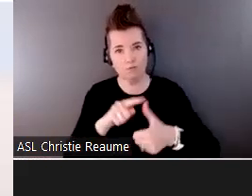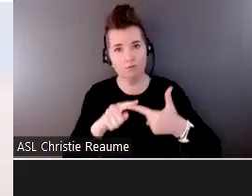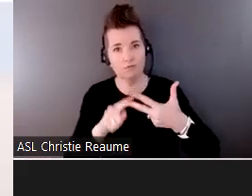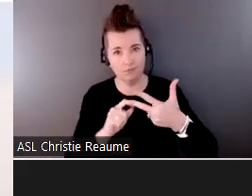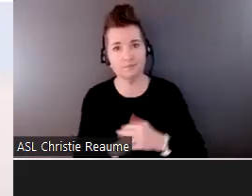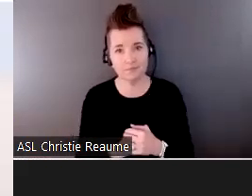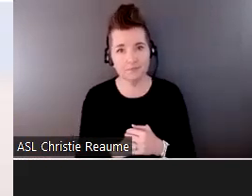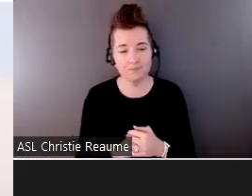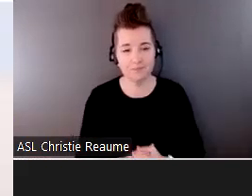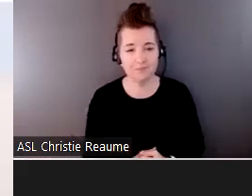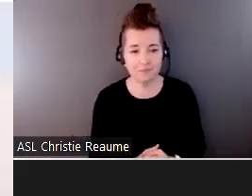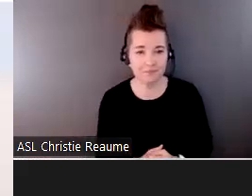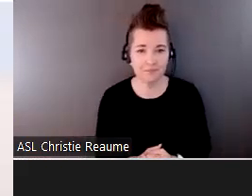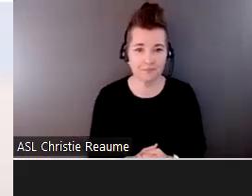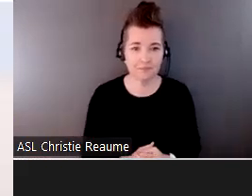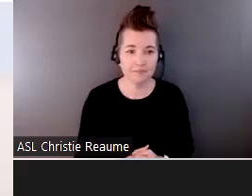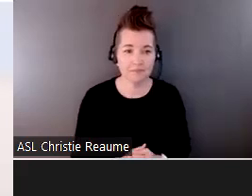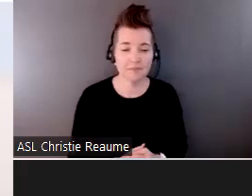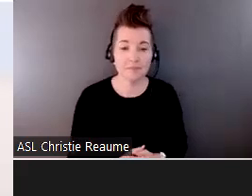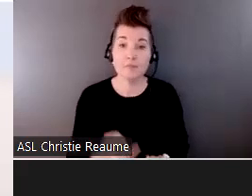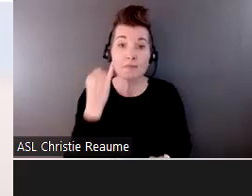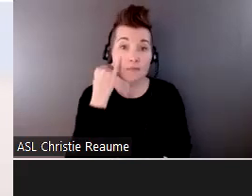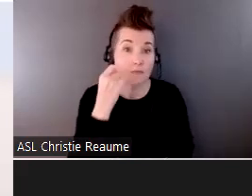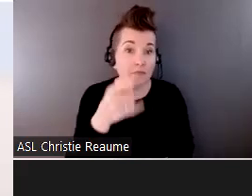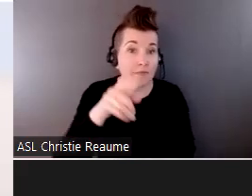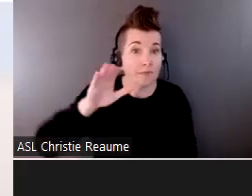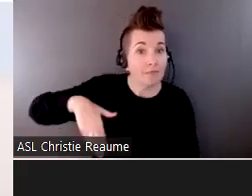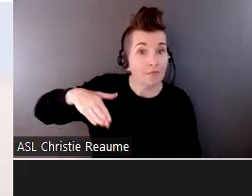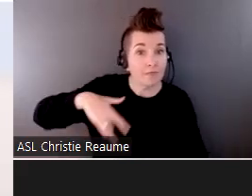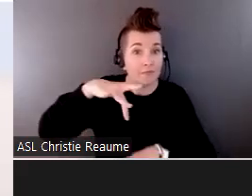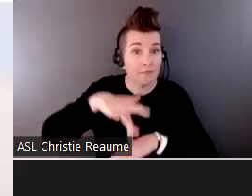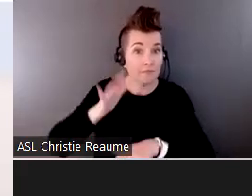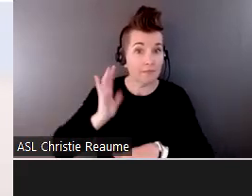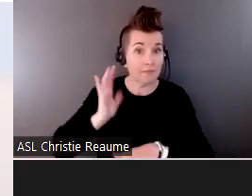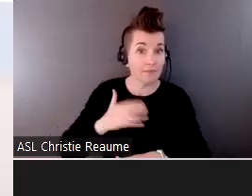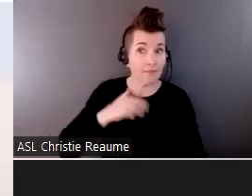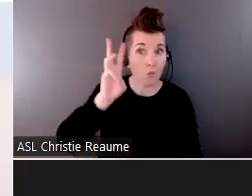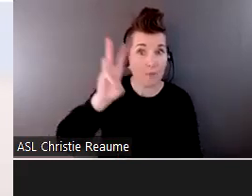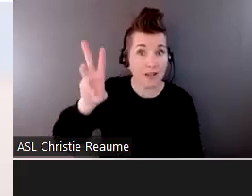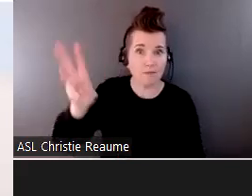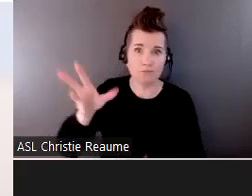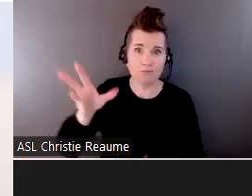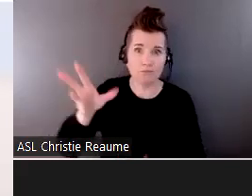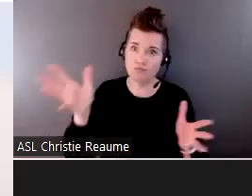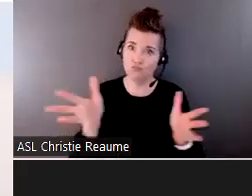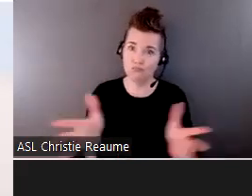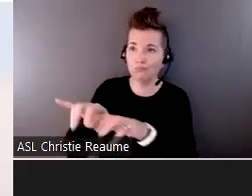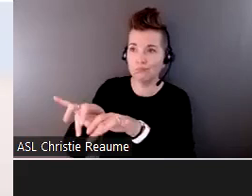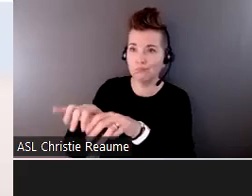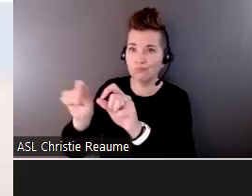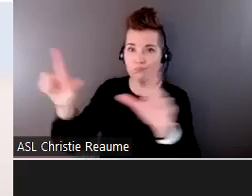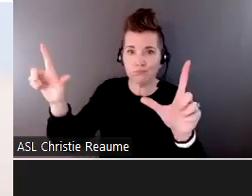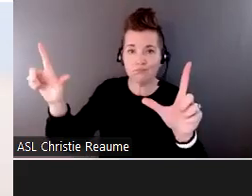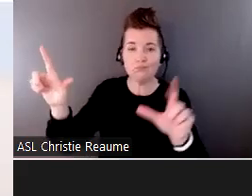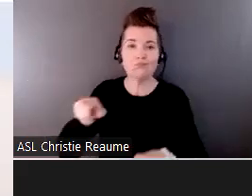if you haven't been to our website encourage you to check out the website or our social media channels we have lots of